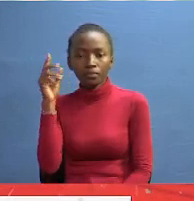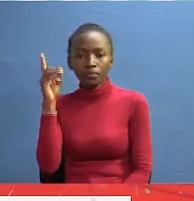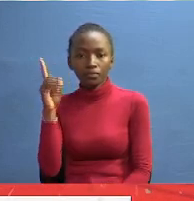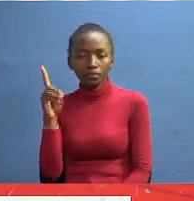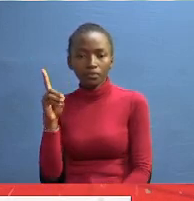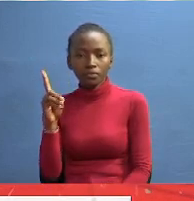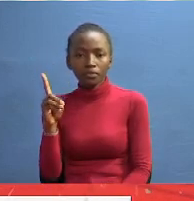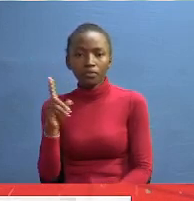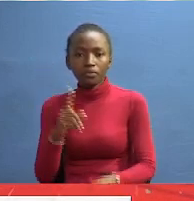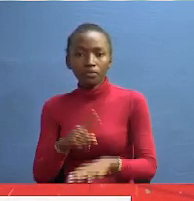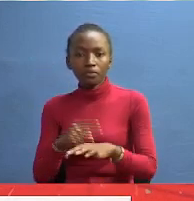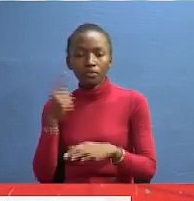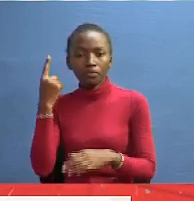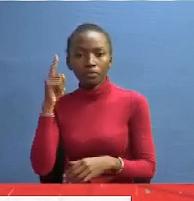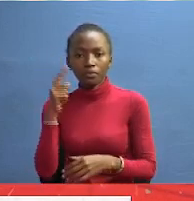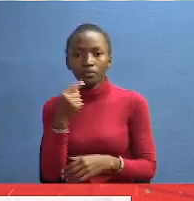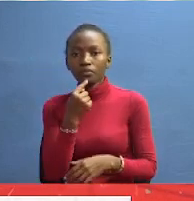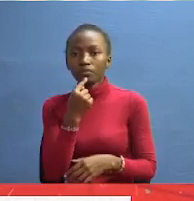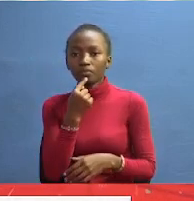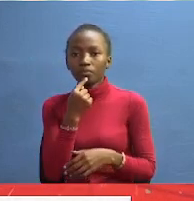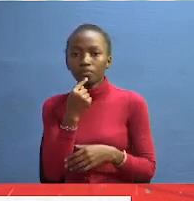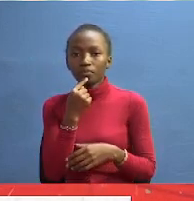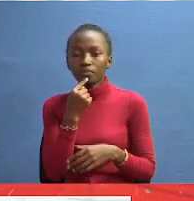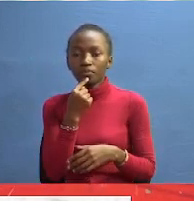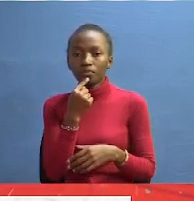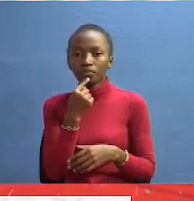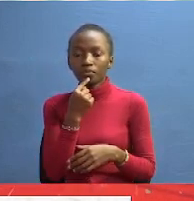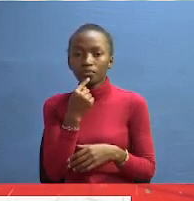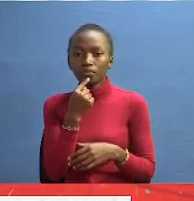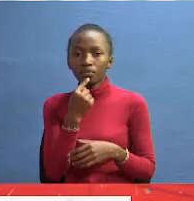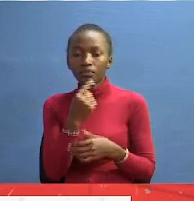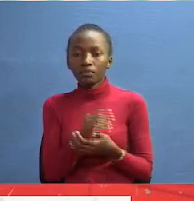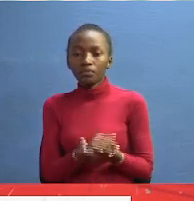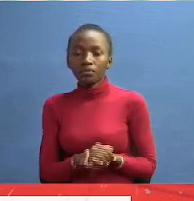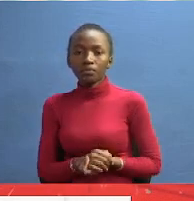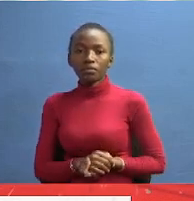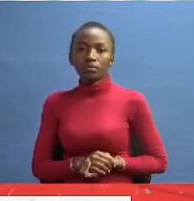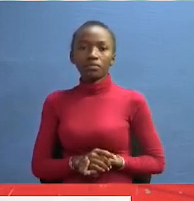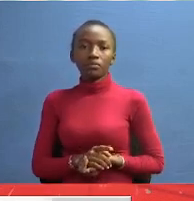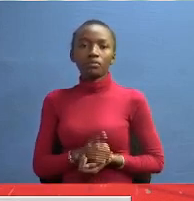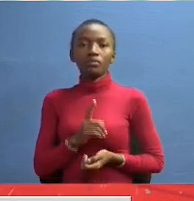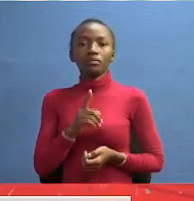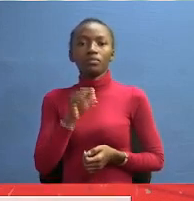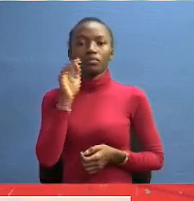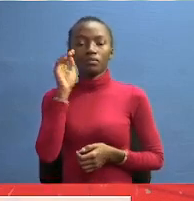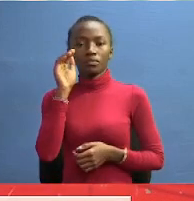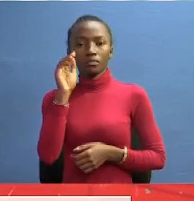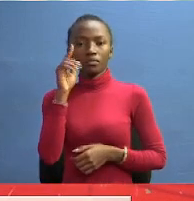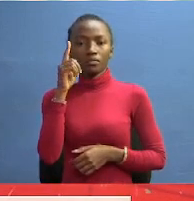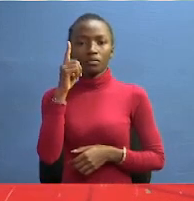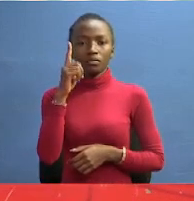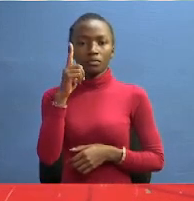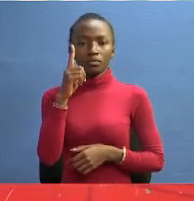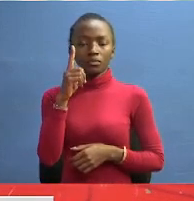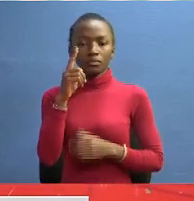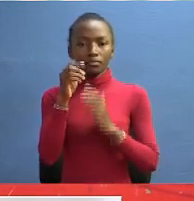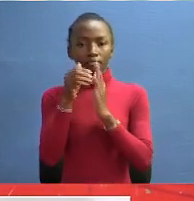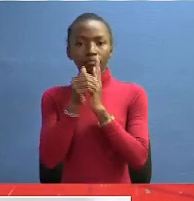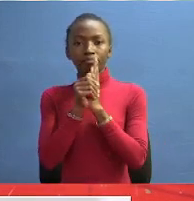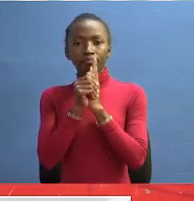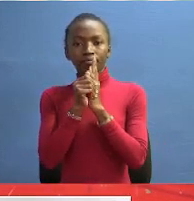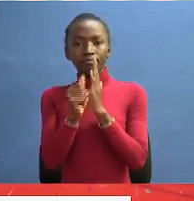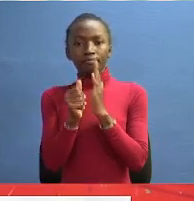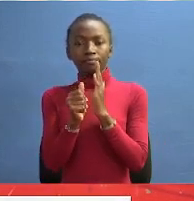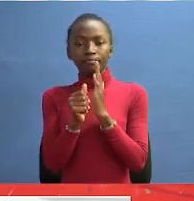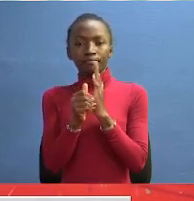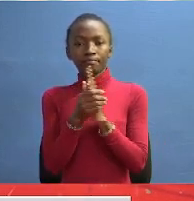late President Moi was the chairperson, and he asked one of the experts, namely